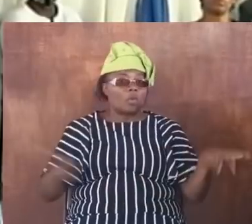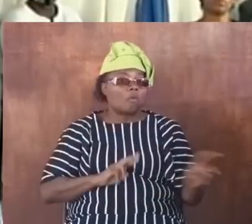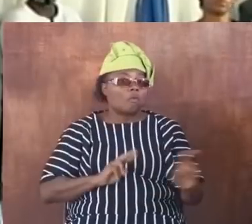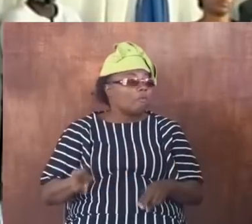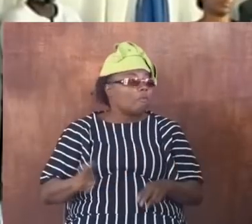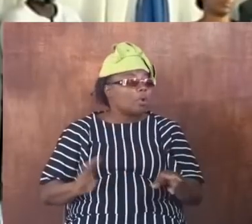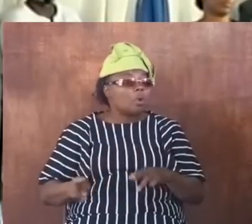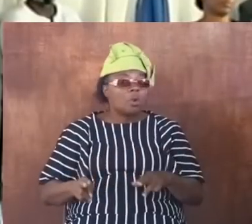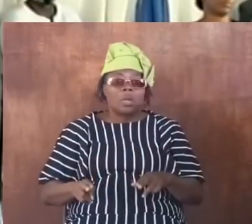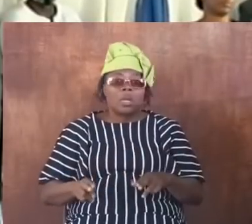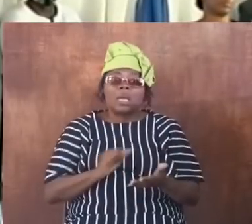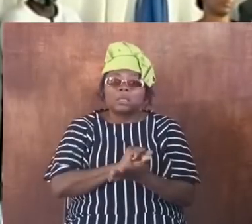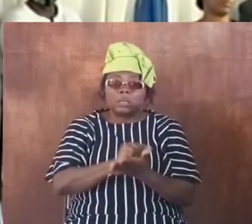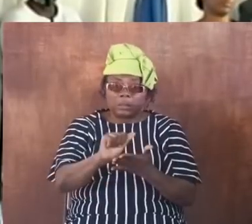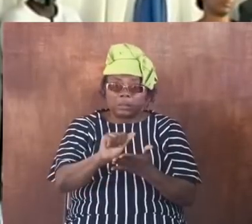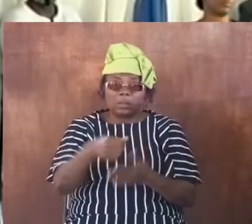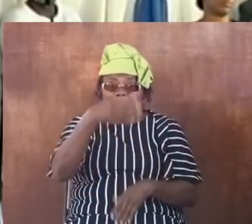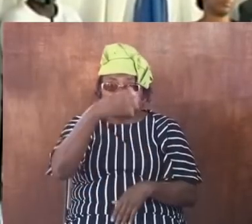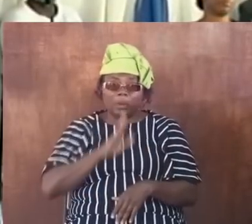High God.